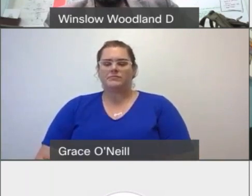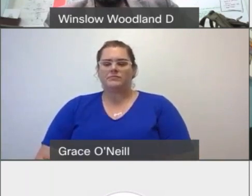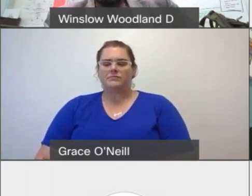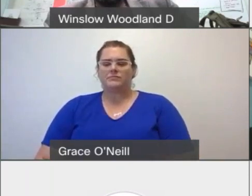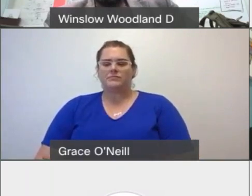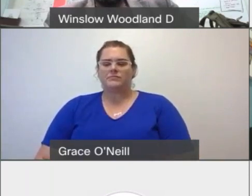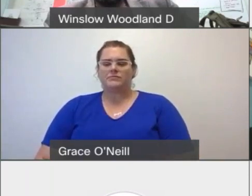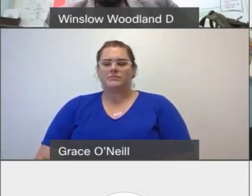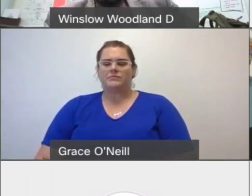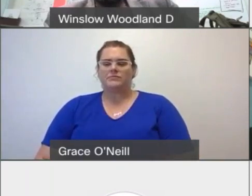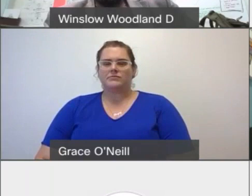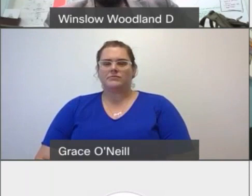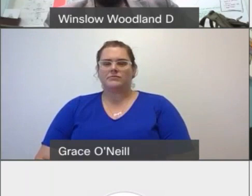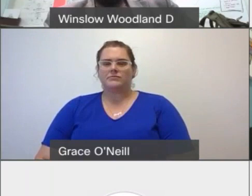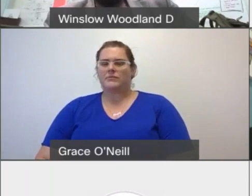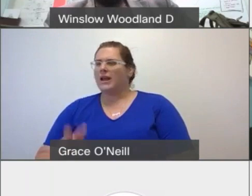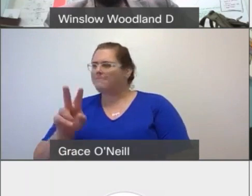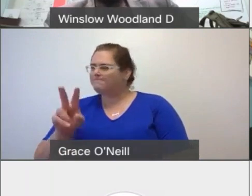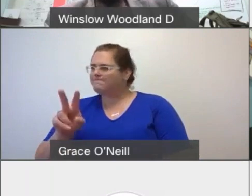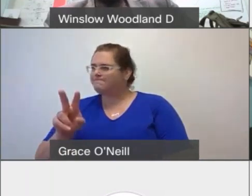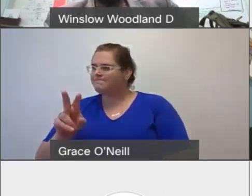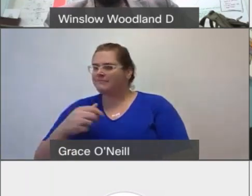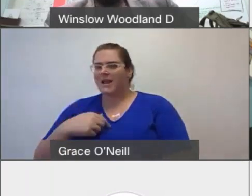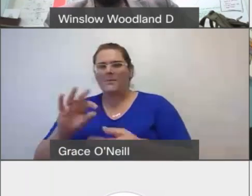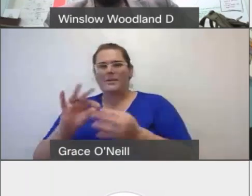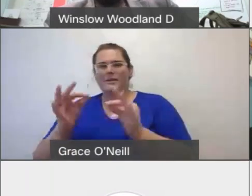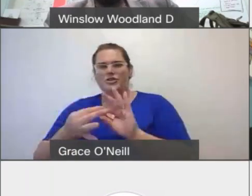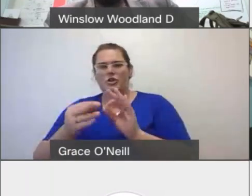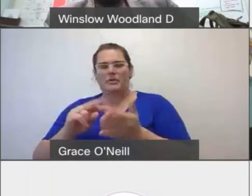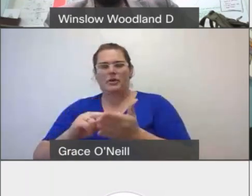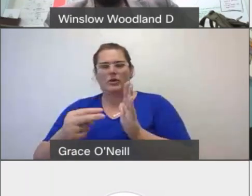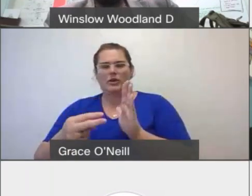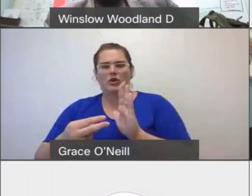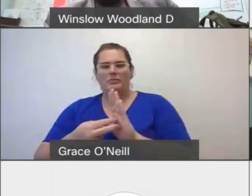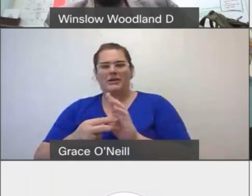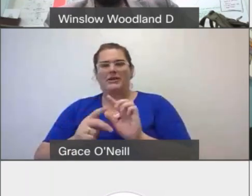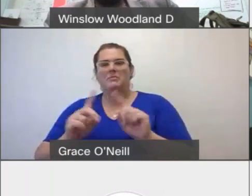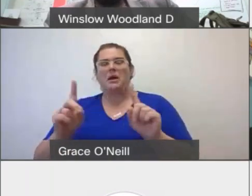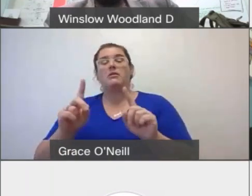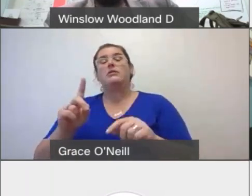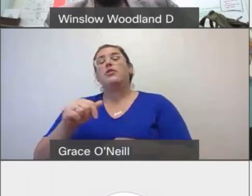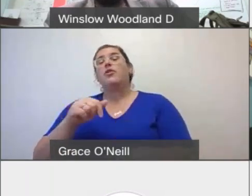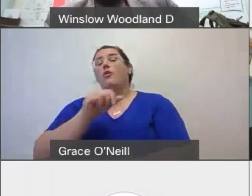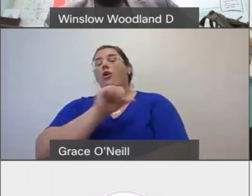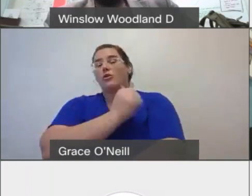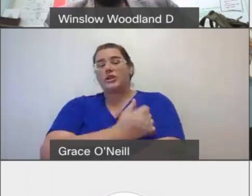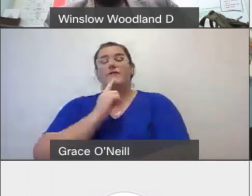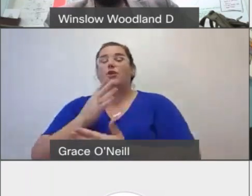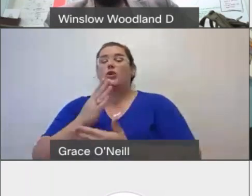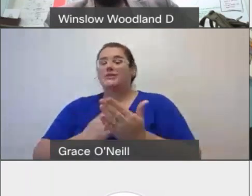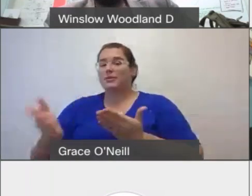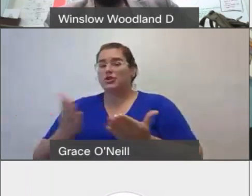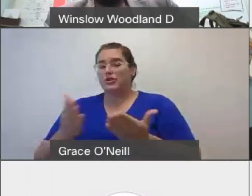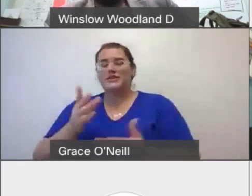the way I'm interpreting your question is, for example, if there's an authorization for some service that's not a person employed by